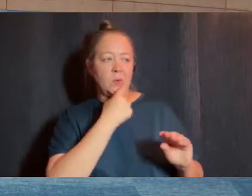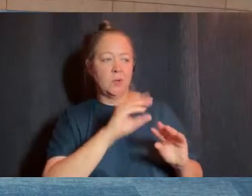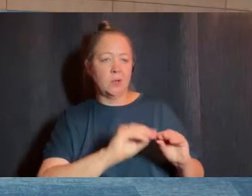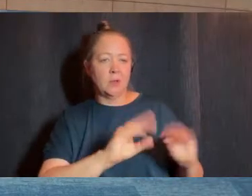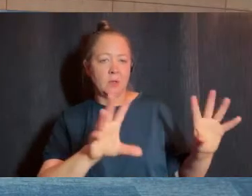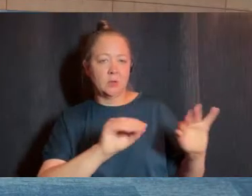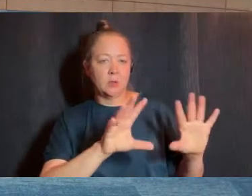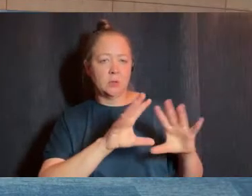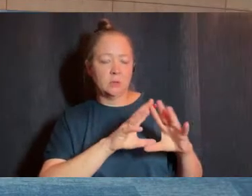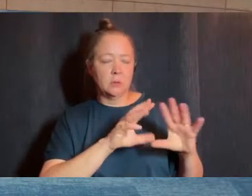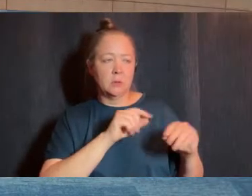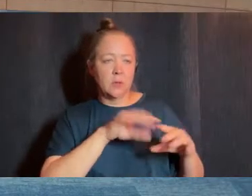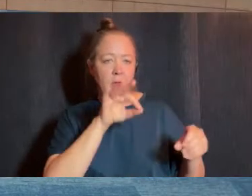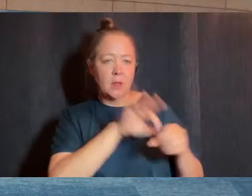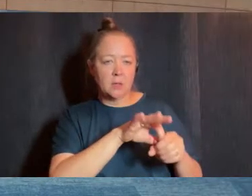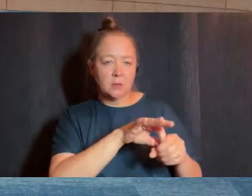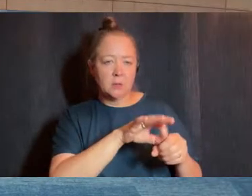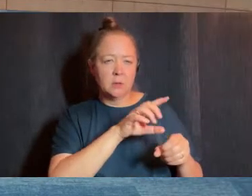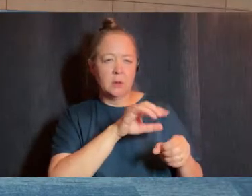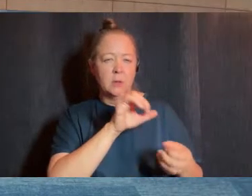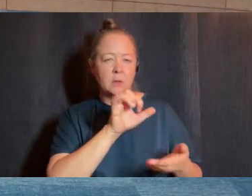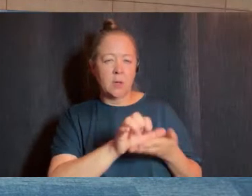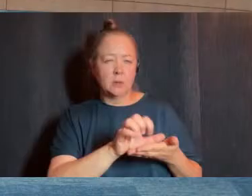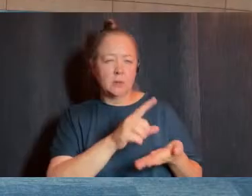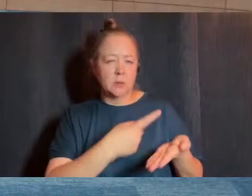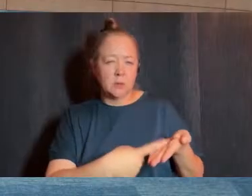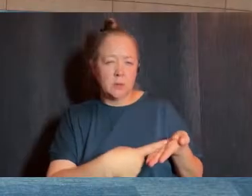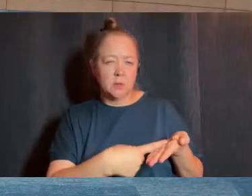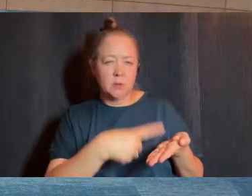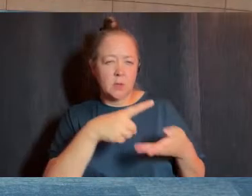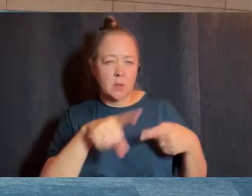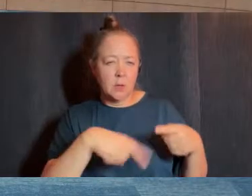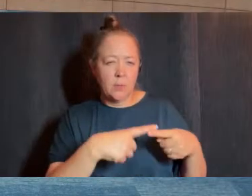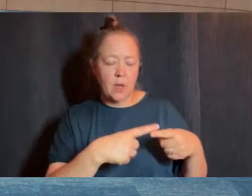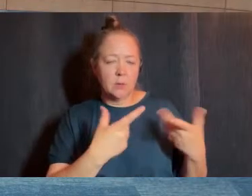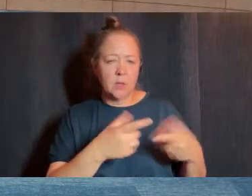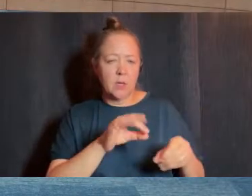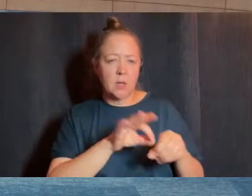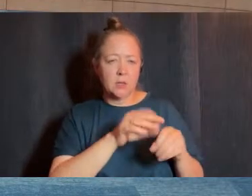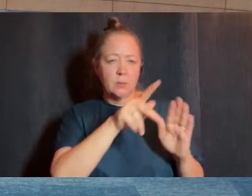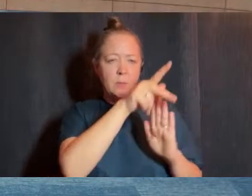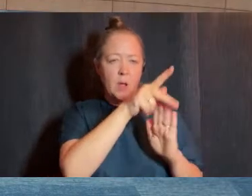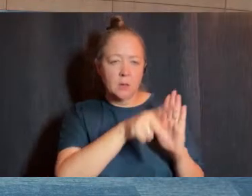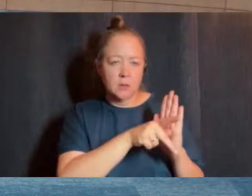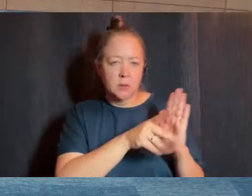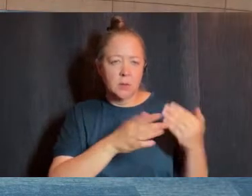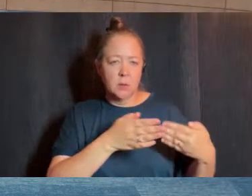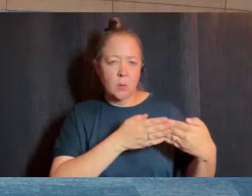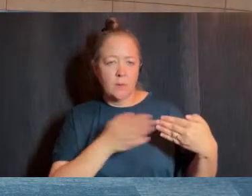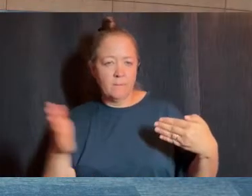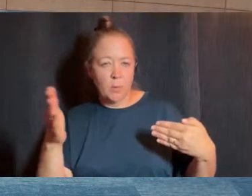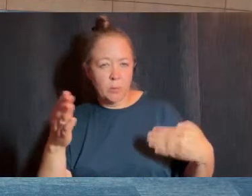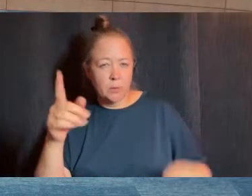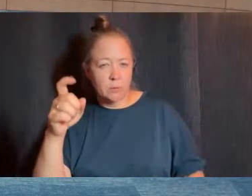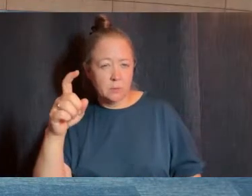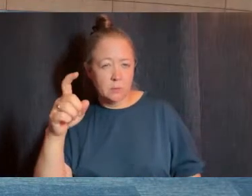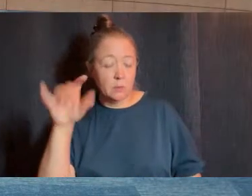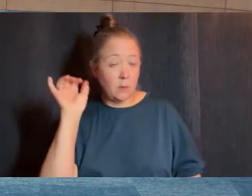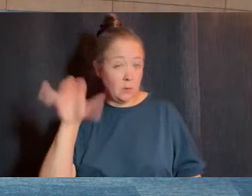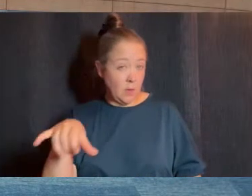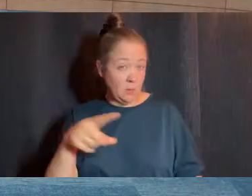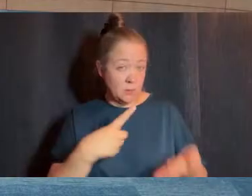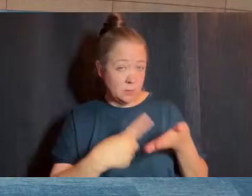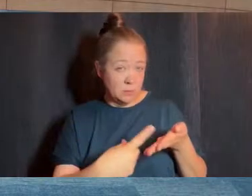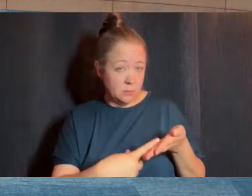mentioned, is that the discussion about the election policy going forward? Is that what we're discussing?